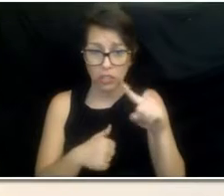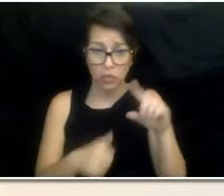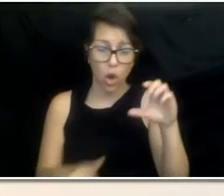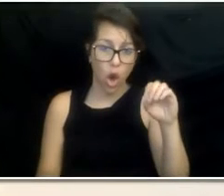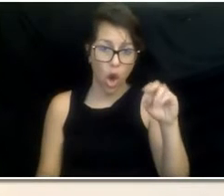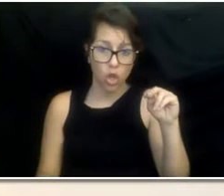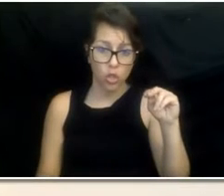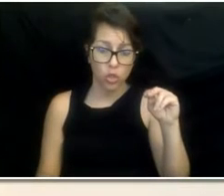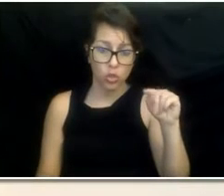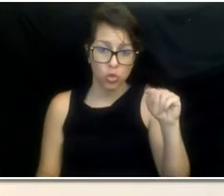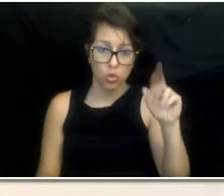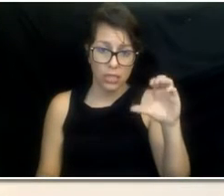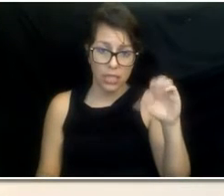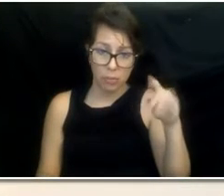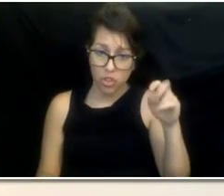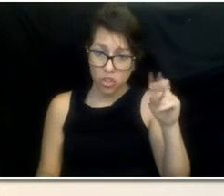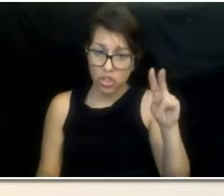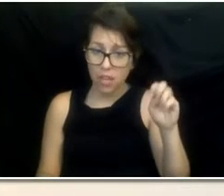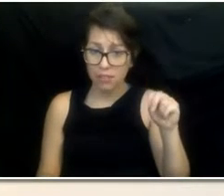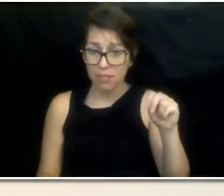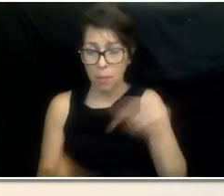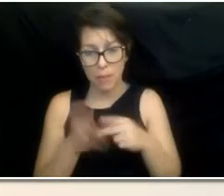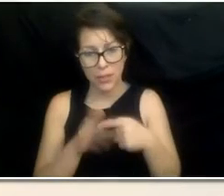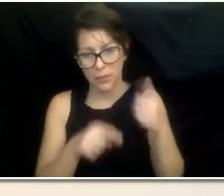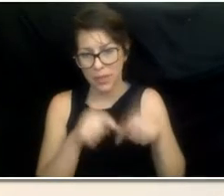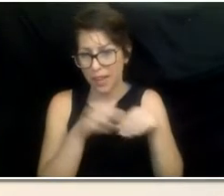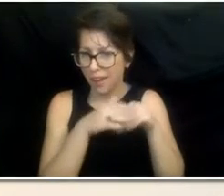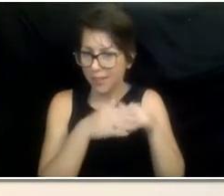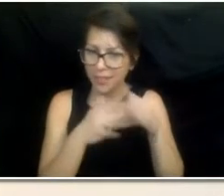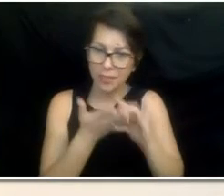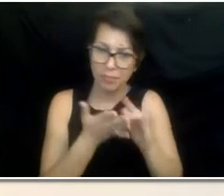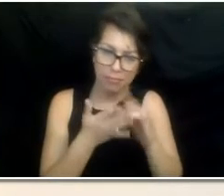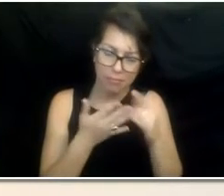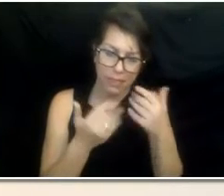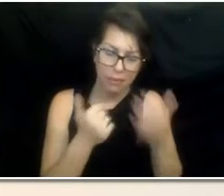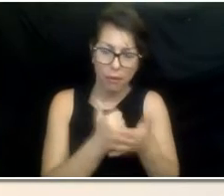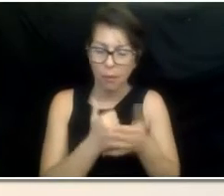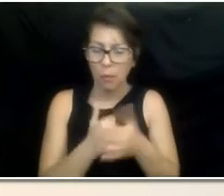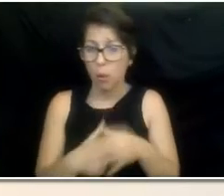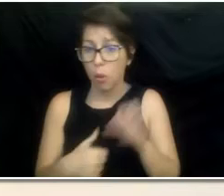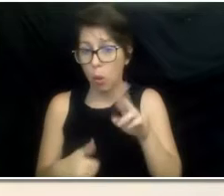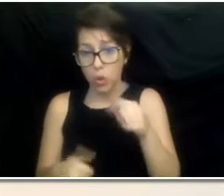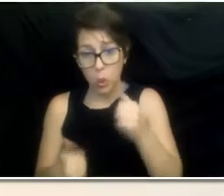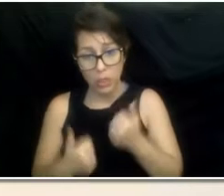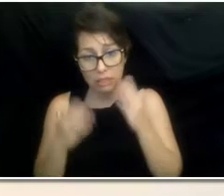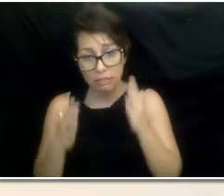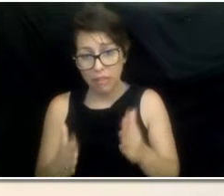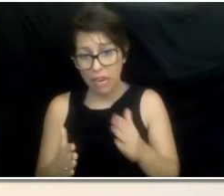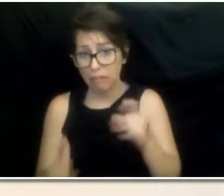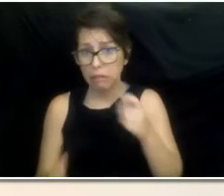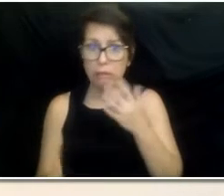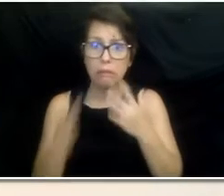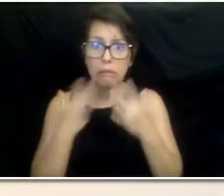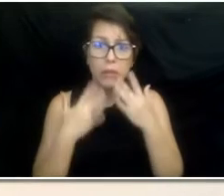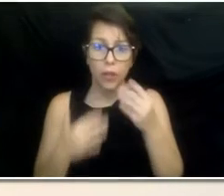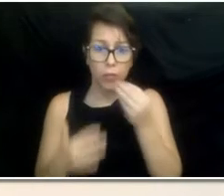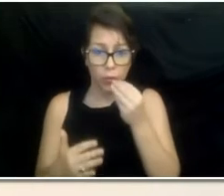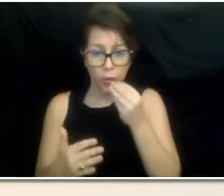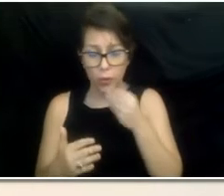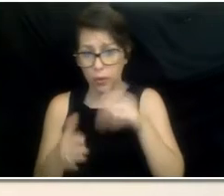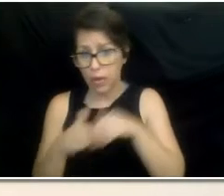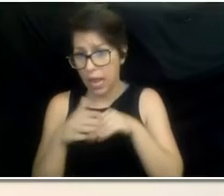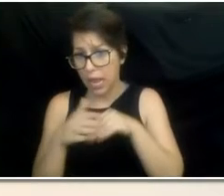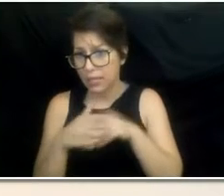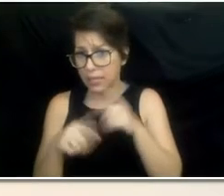to all of the food stamps that you might have and finally you are a Survivor who is sheltered in place with an abusive